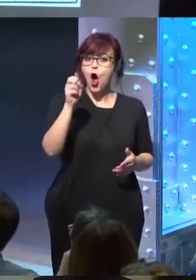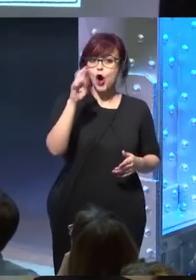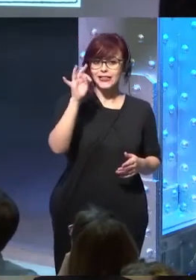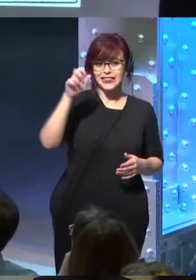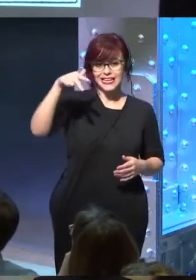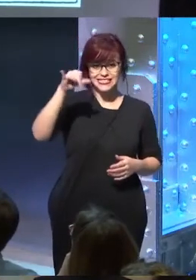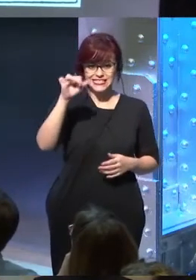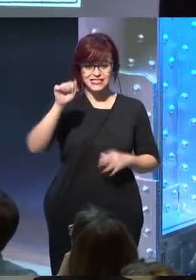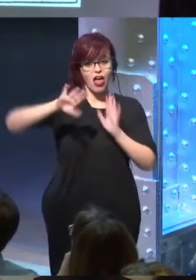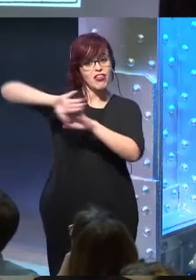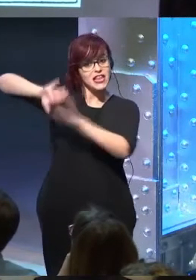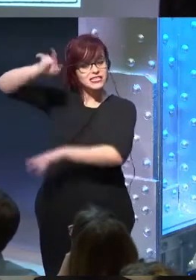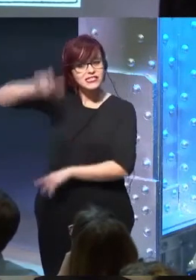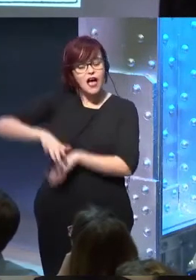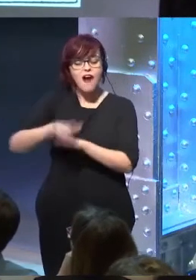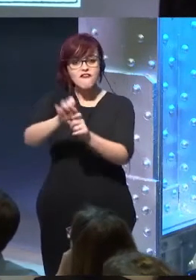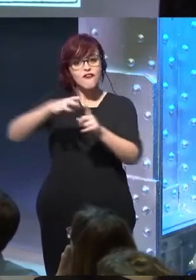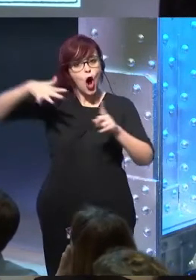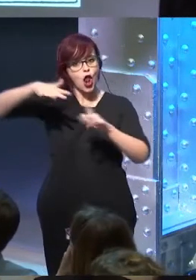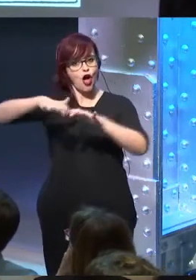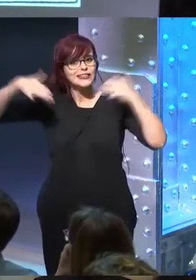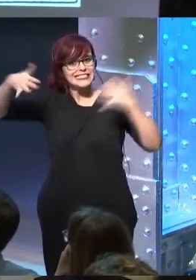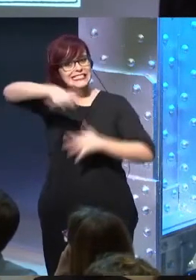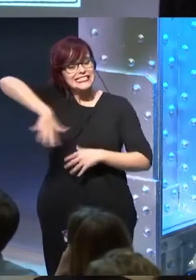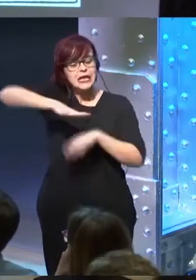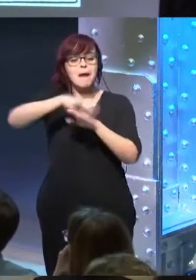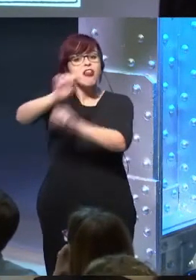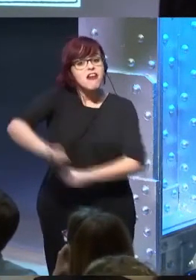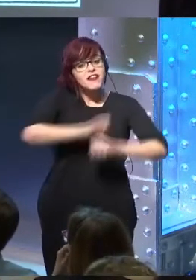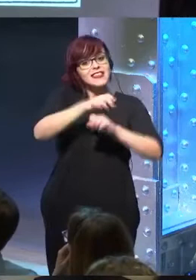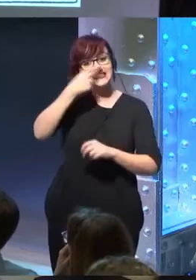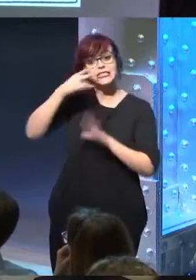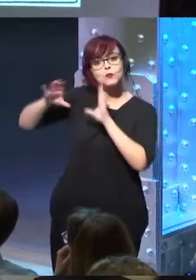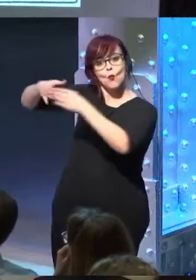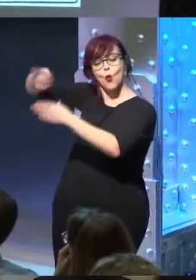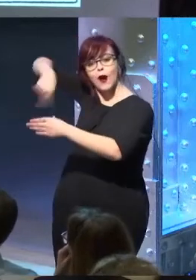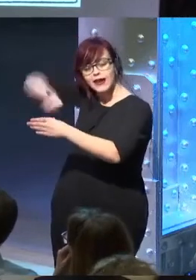speaking in the forum to defend the women's interests against the tax.